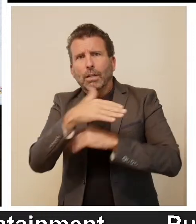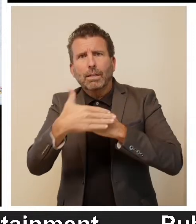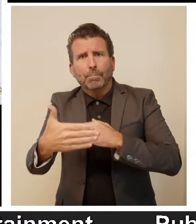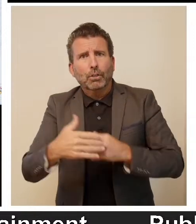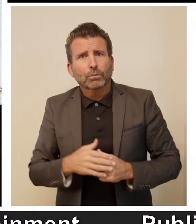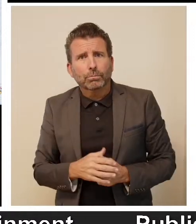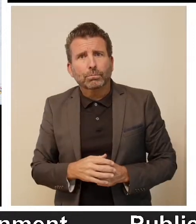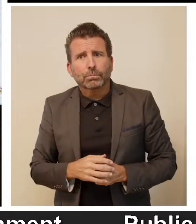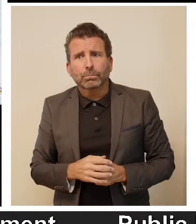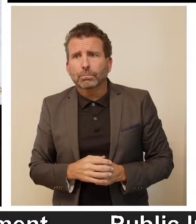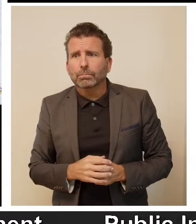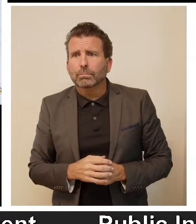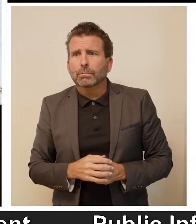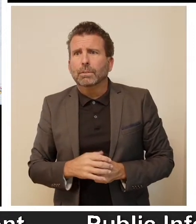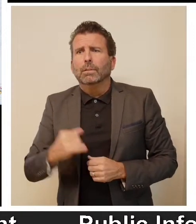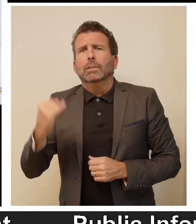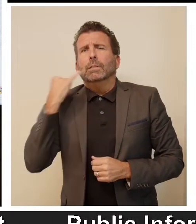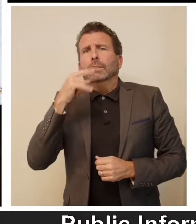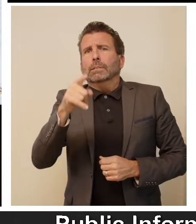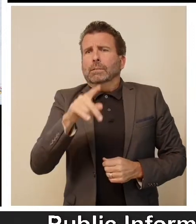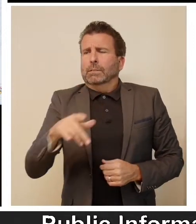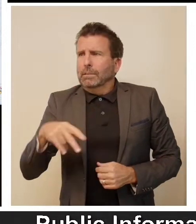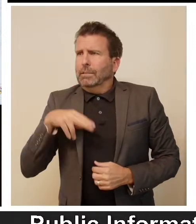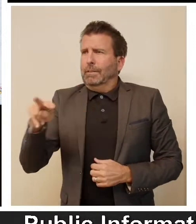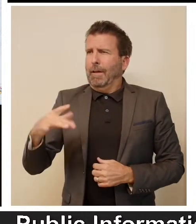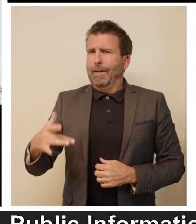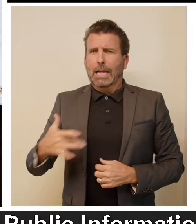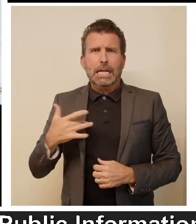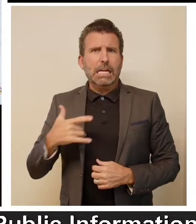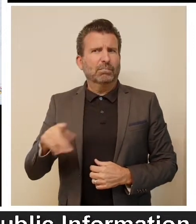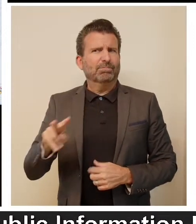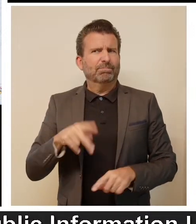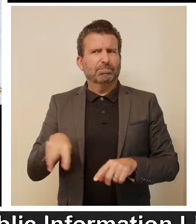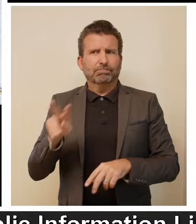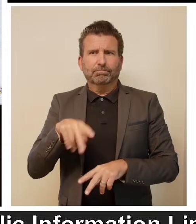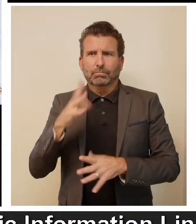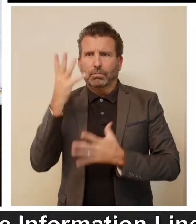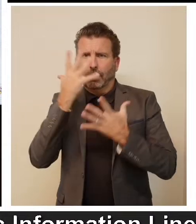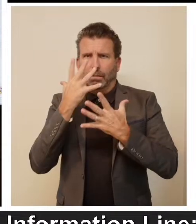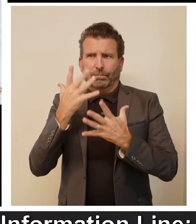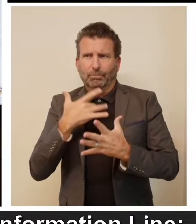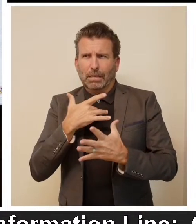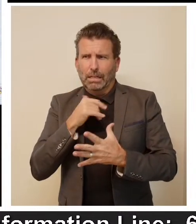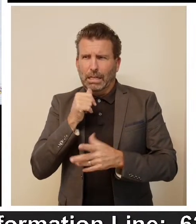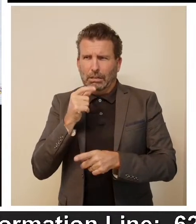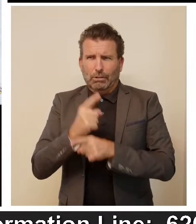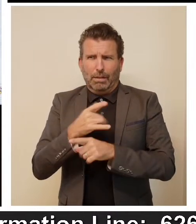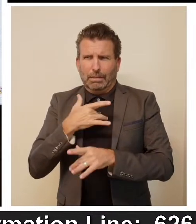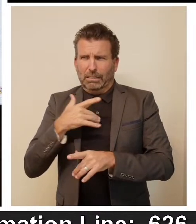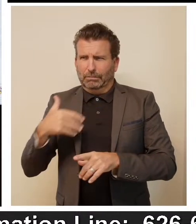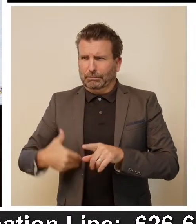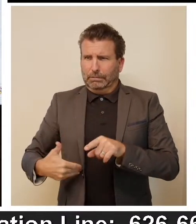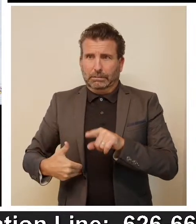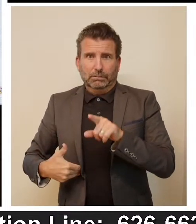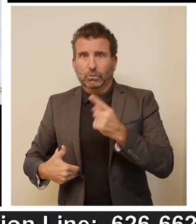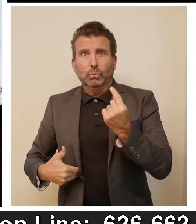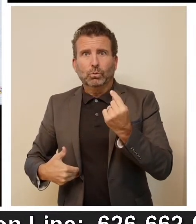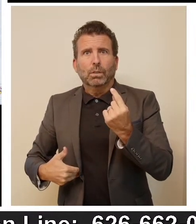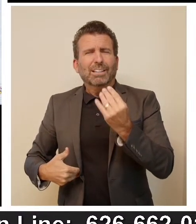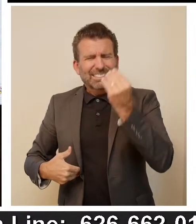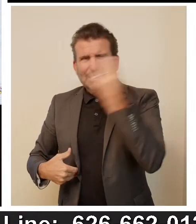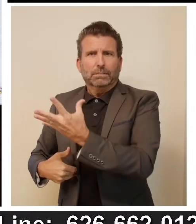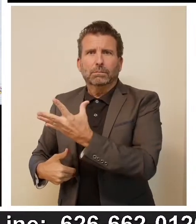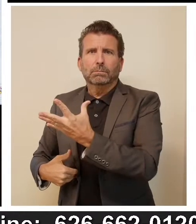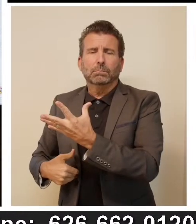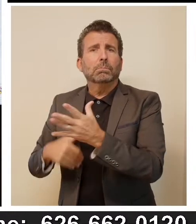not hesitate to let us know. And I just want to reiterate that we will be present throughout all of Altadena